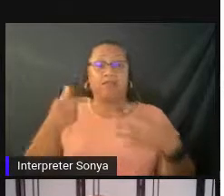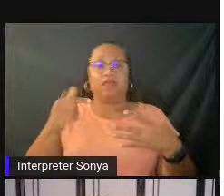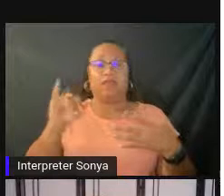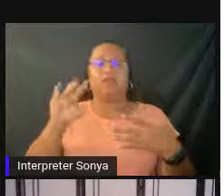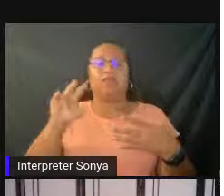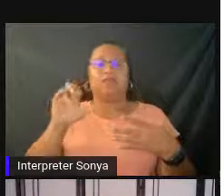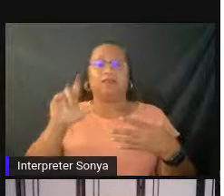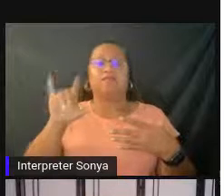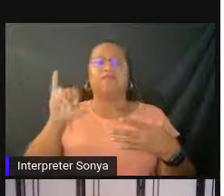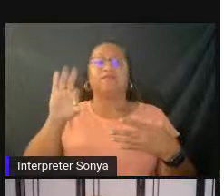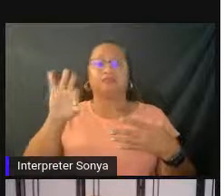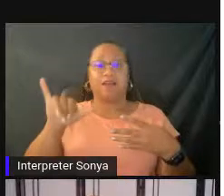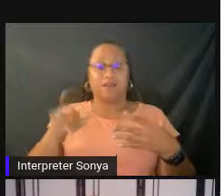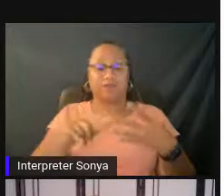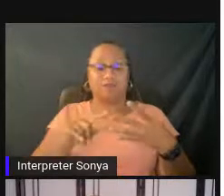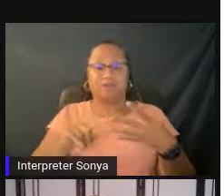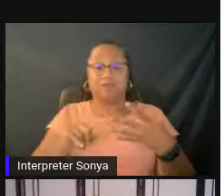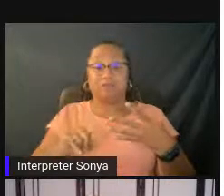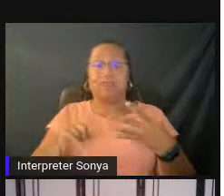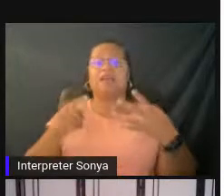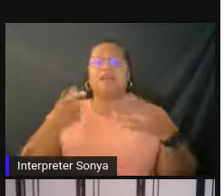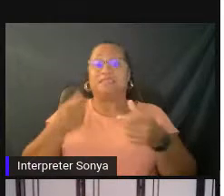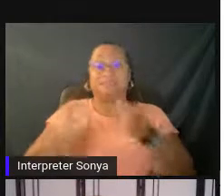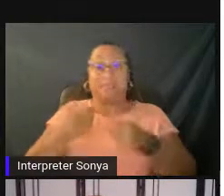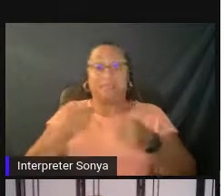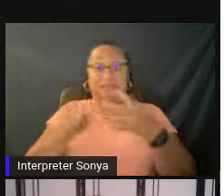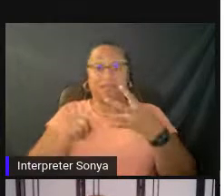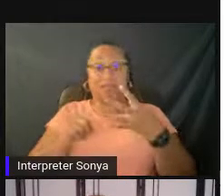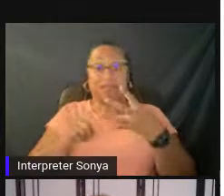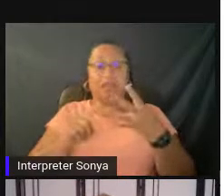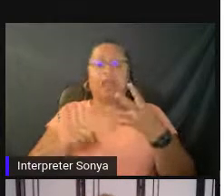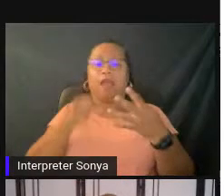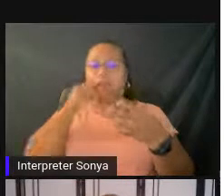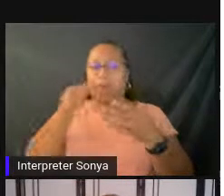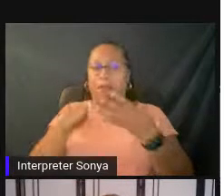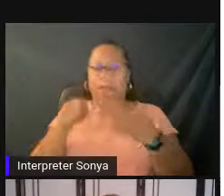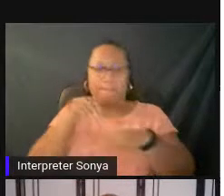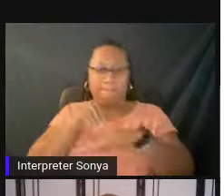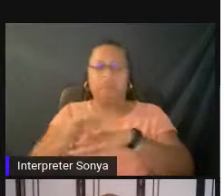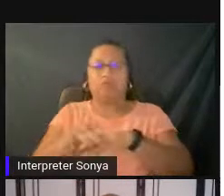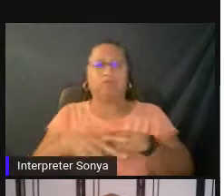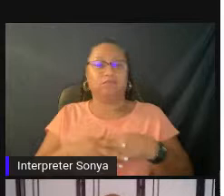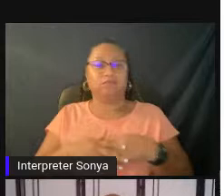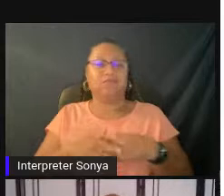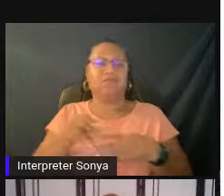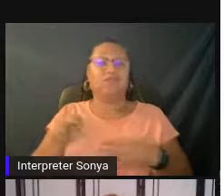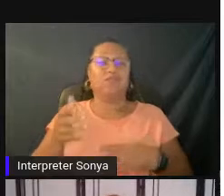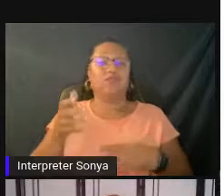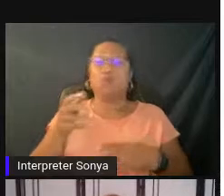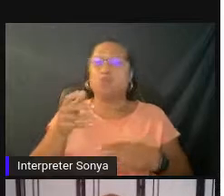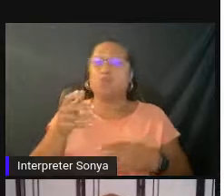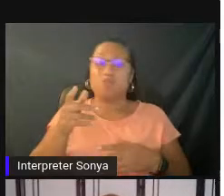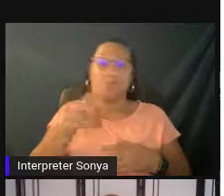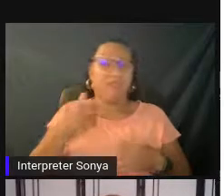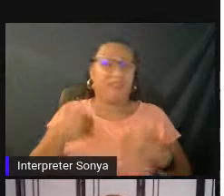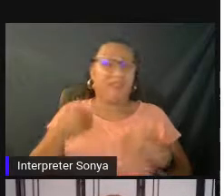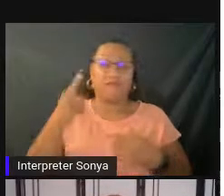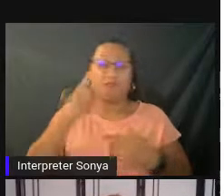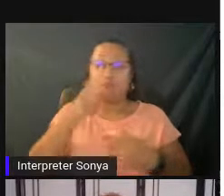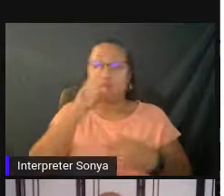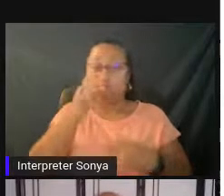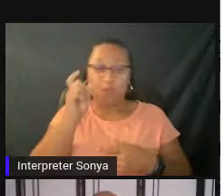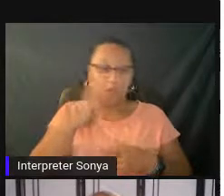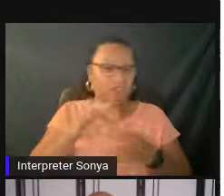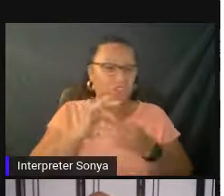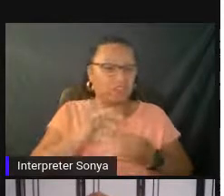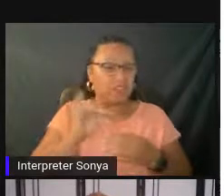Givelify, text messaging, and the postal mail service. If you ever have any questions about any of that, reach